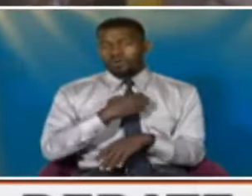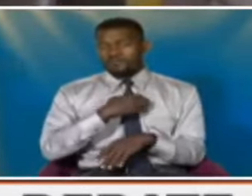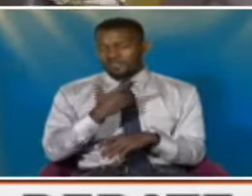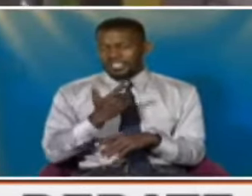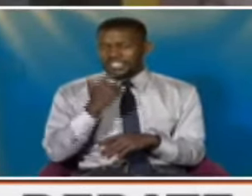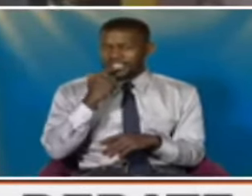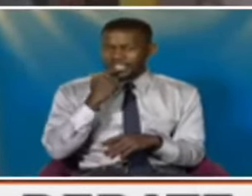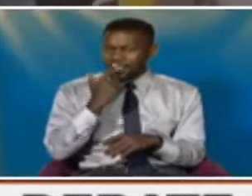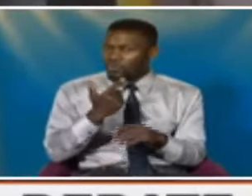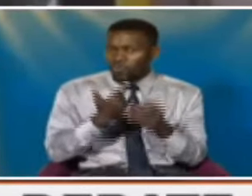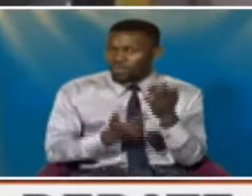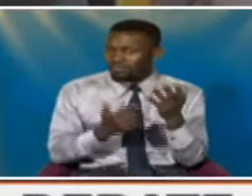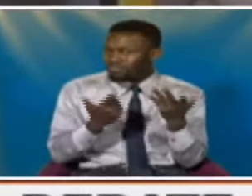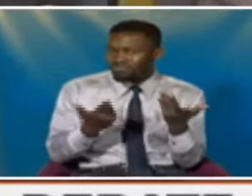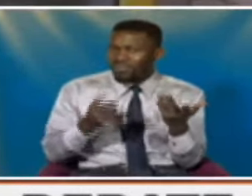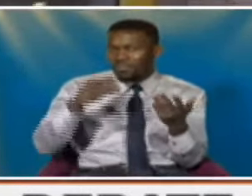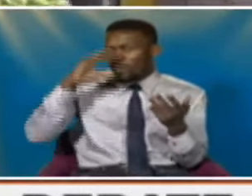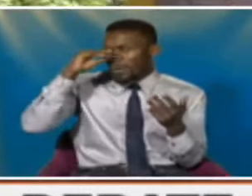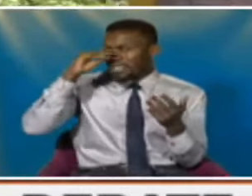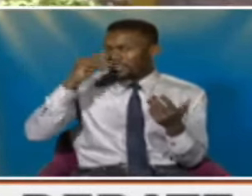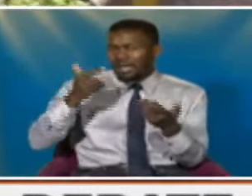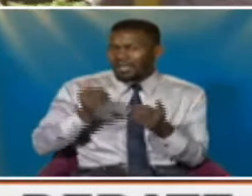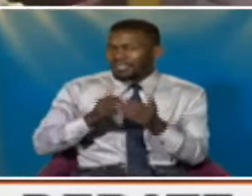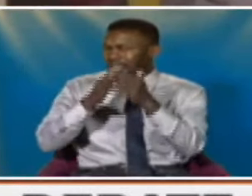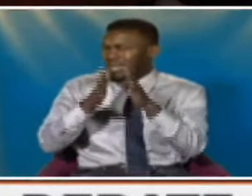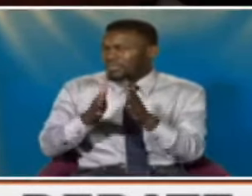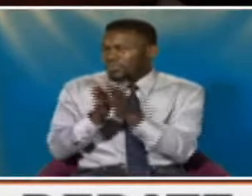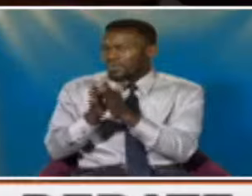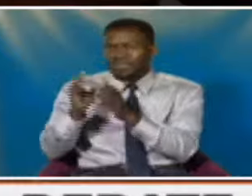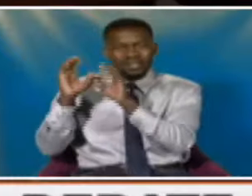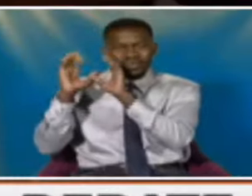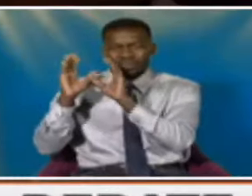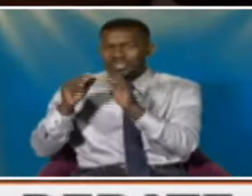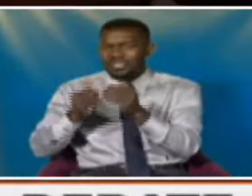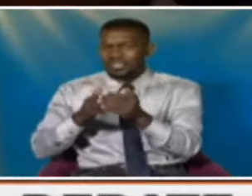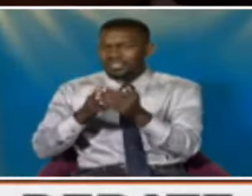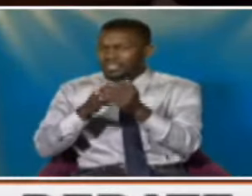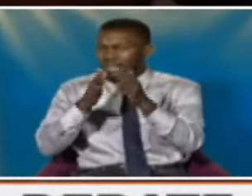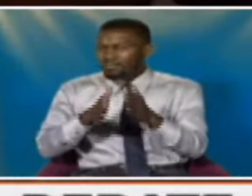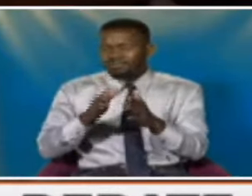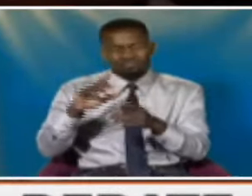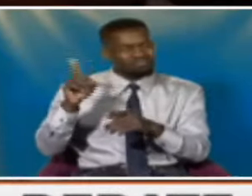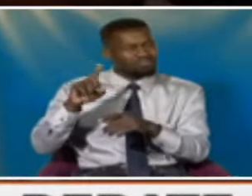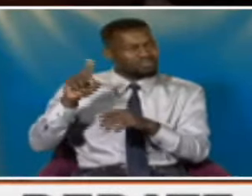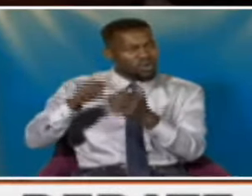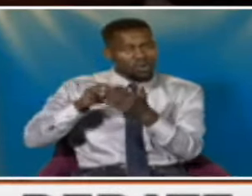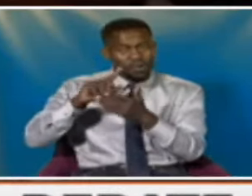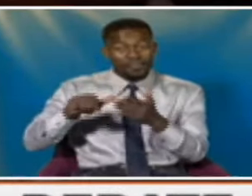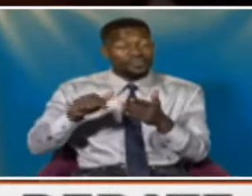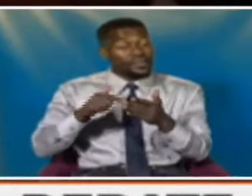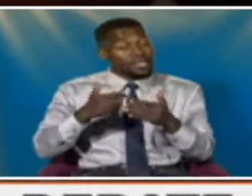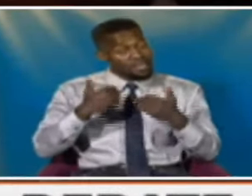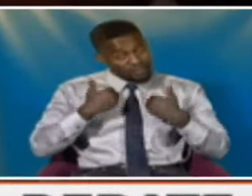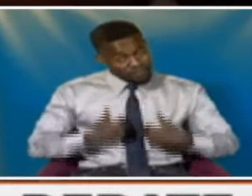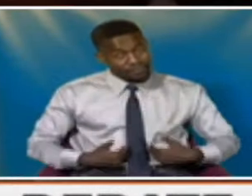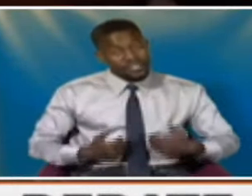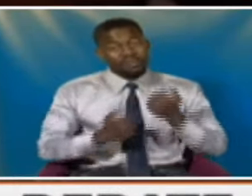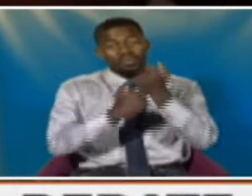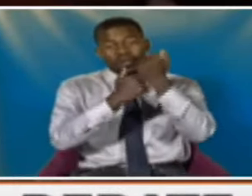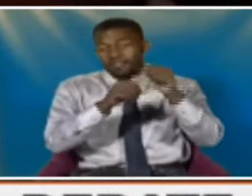allegations made by coastal leaders on the effects of Muguka. I would like to support the farmers in all